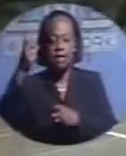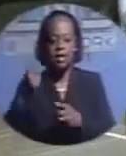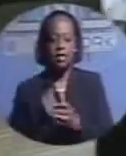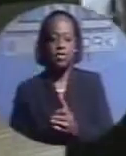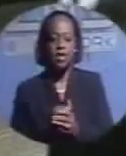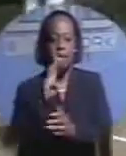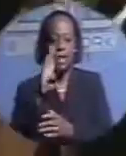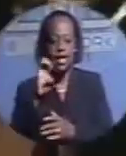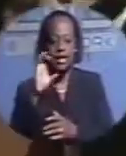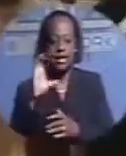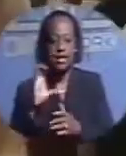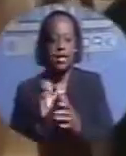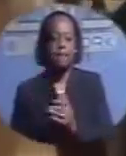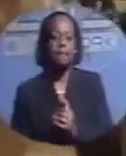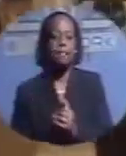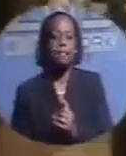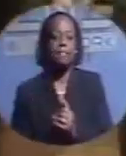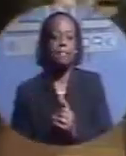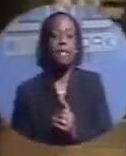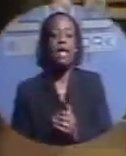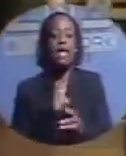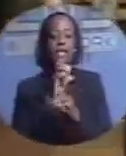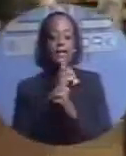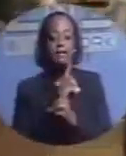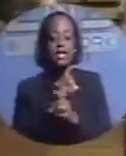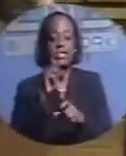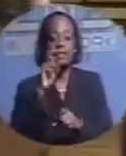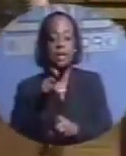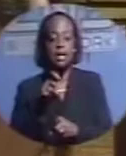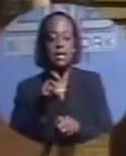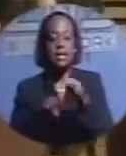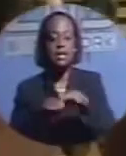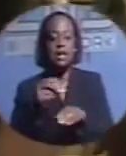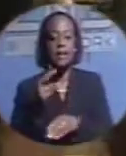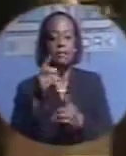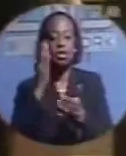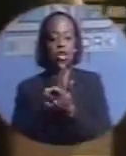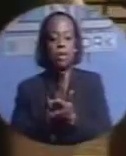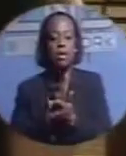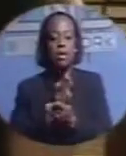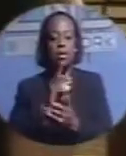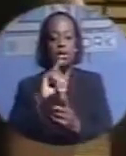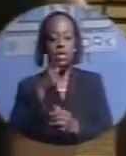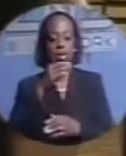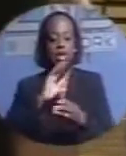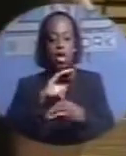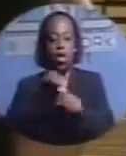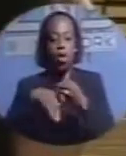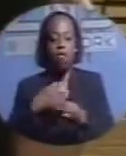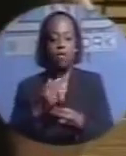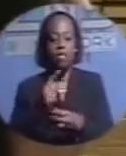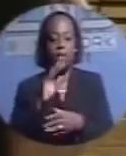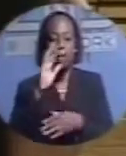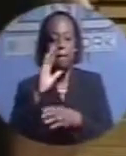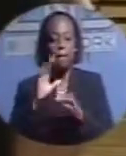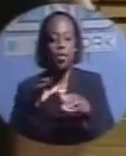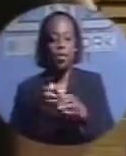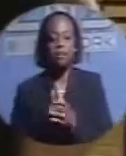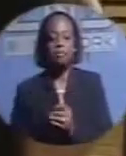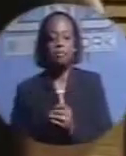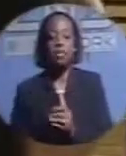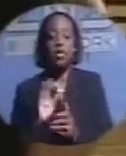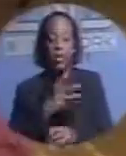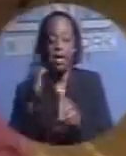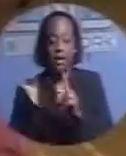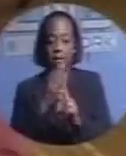in the series. Our defense needs to step up and stop turning over the ball. But we got a lot of work to do, but we know we can beat this team. We just got to pull together and